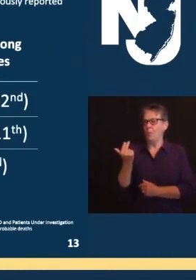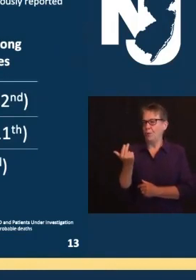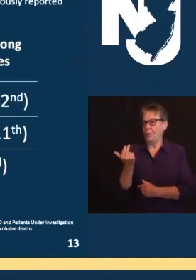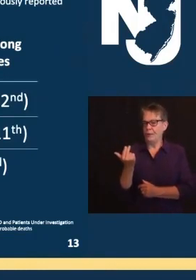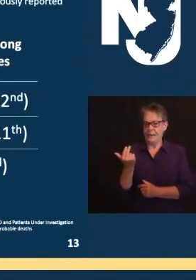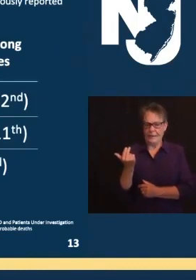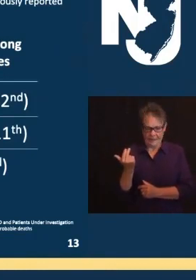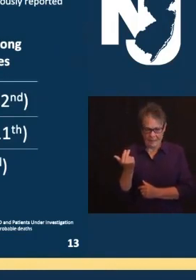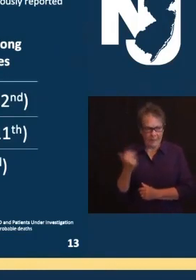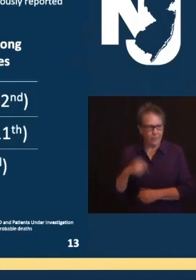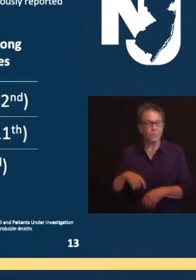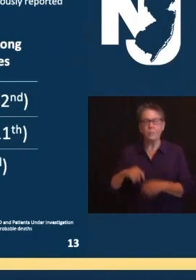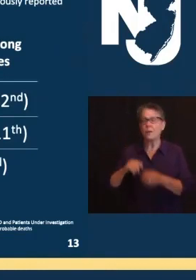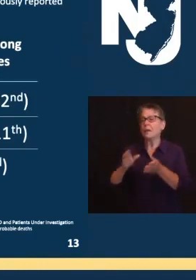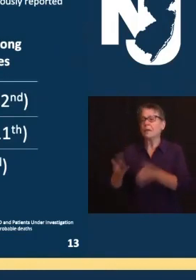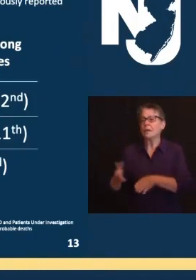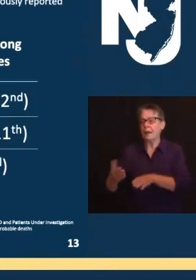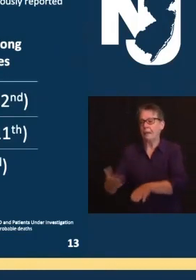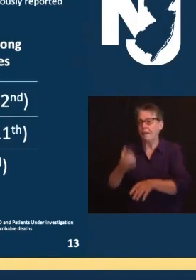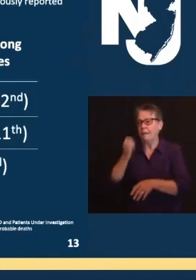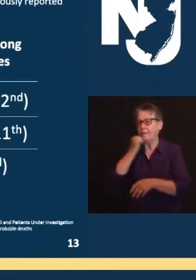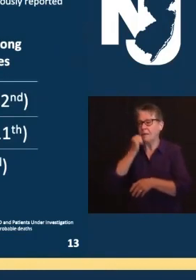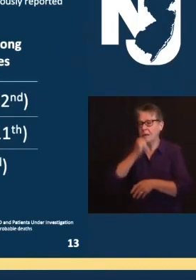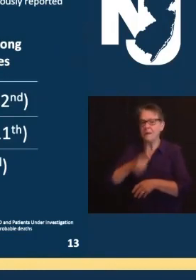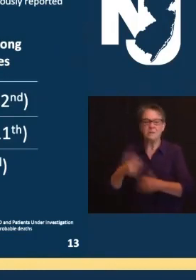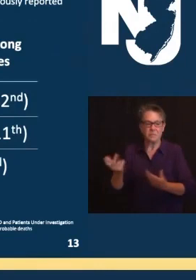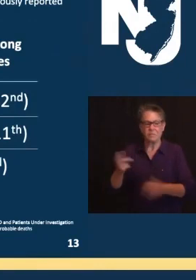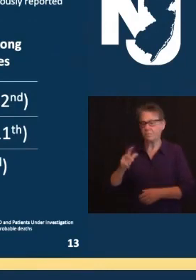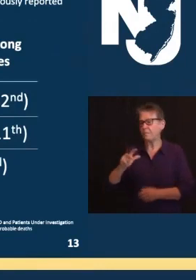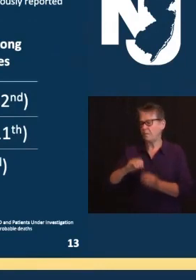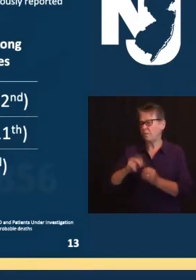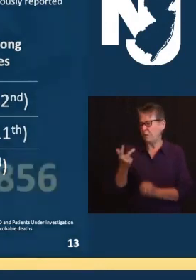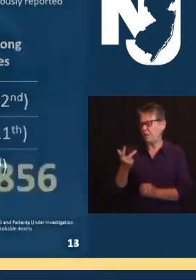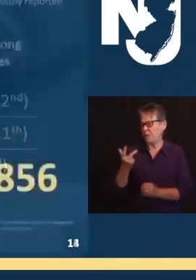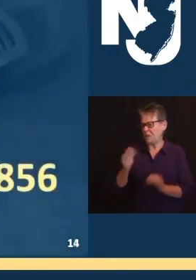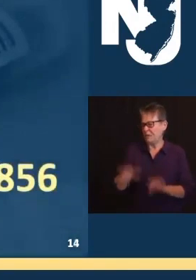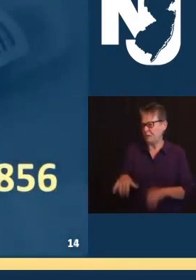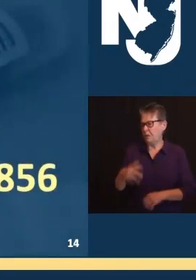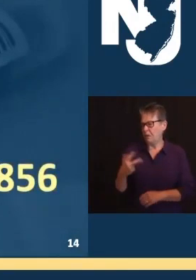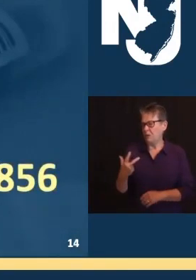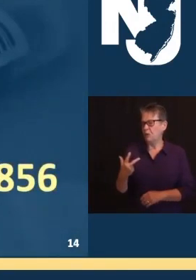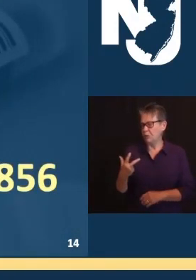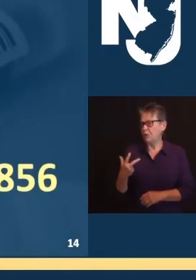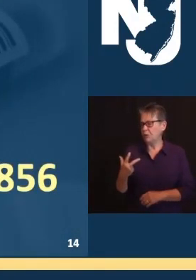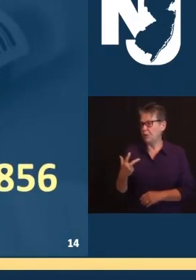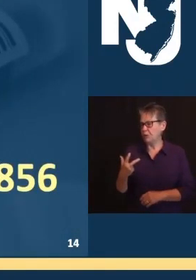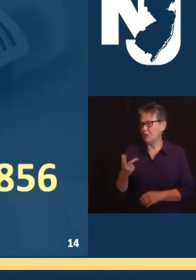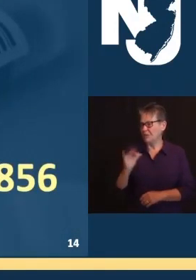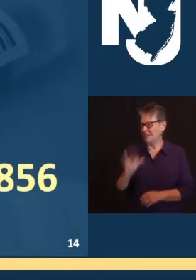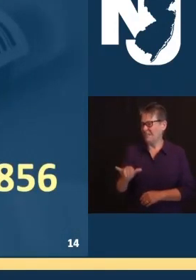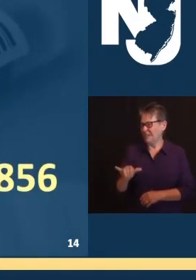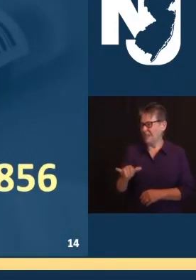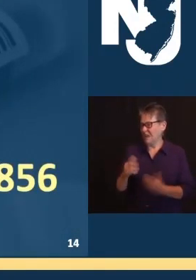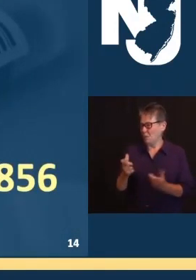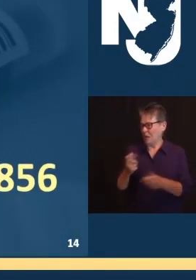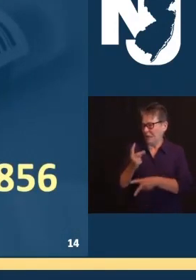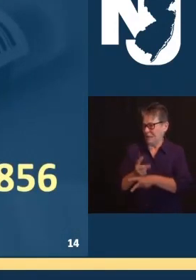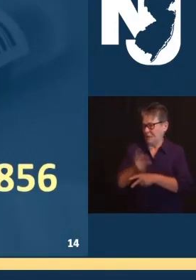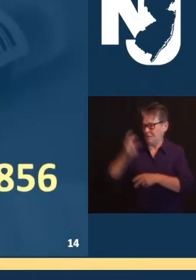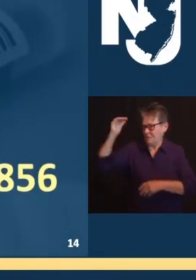are an asymptomatic carrier of coronavirus. Today, we're reporting an additional 20